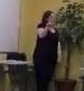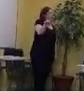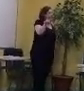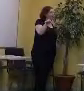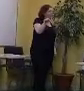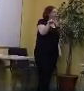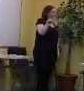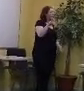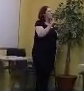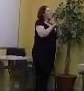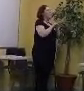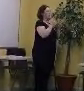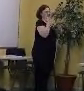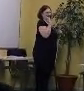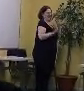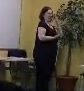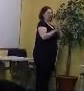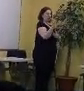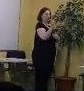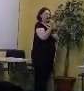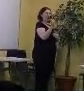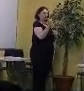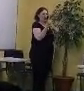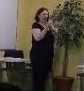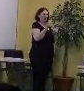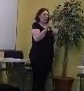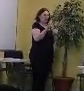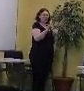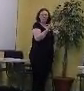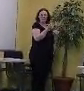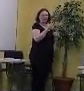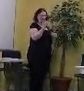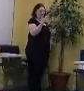recently is New Trick. New Trick is he tells me...